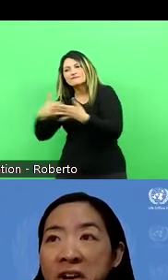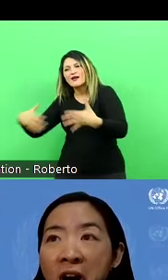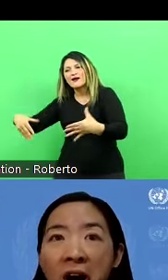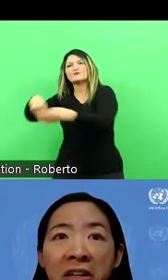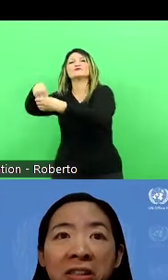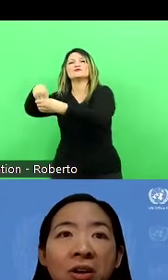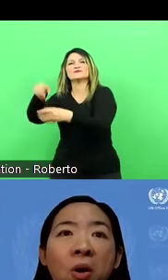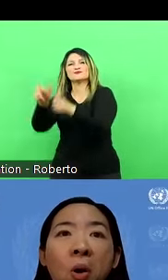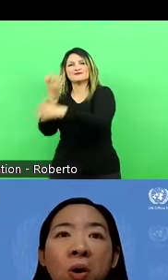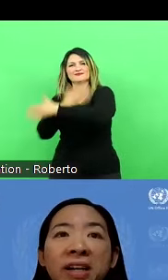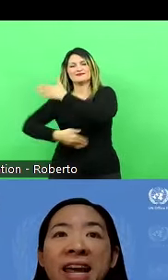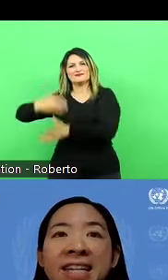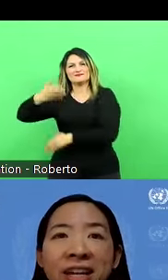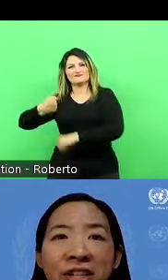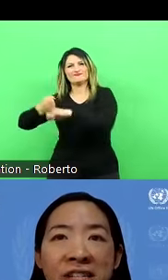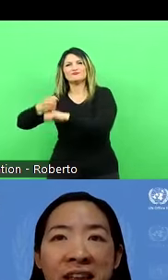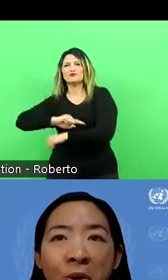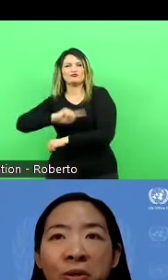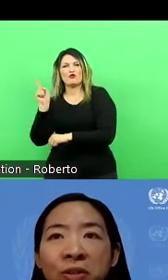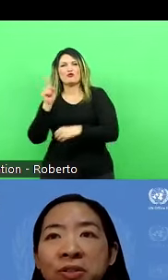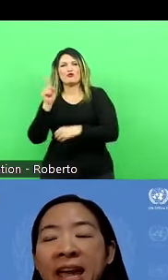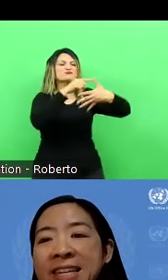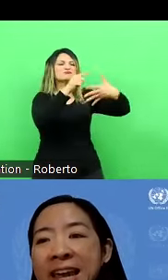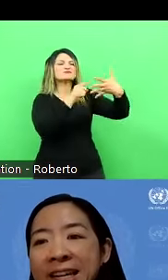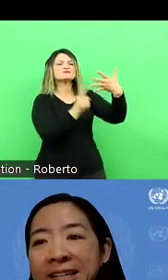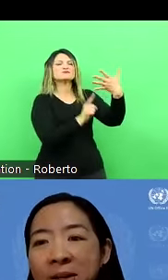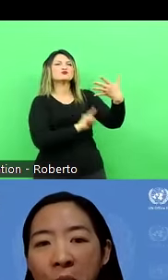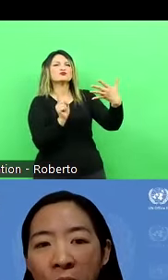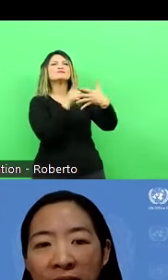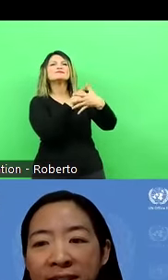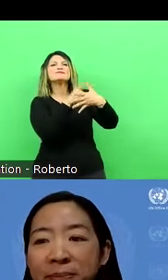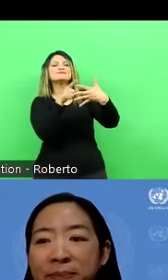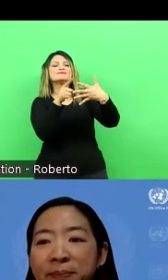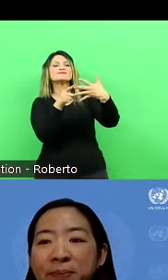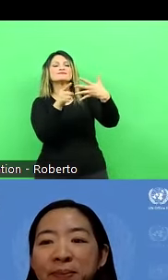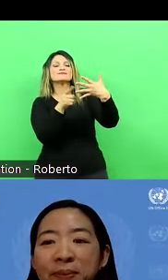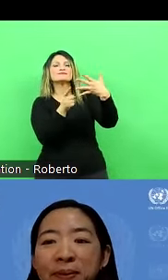inclusive DRR, or engaging stakeholders and gaining support.